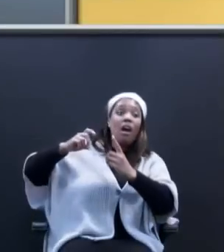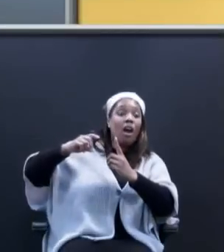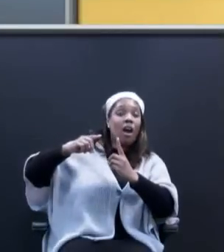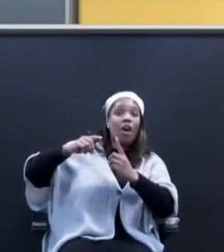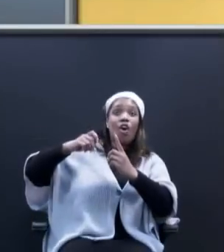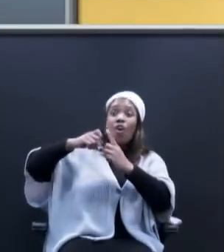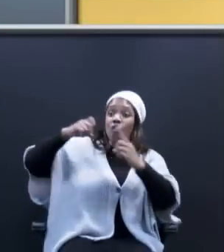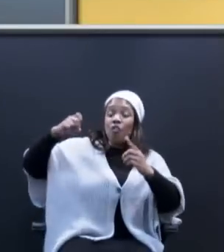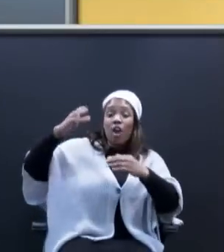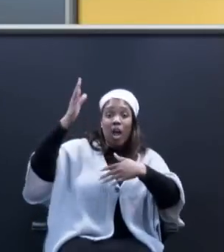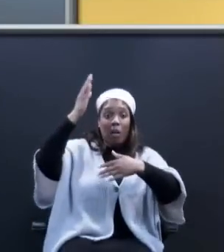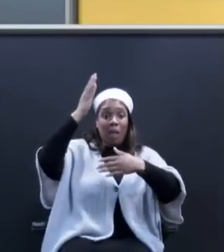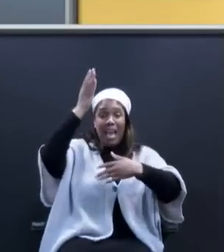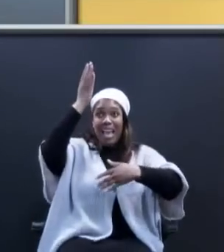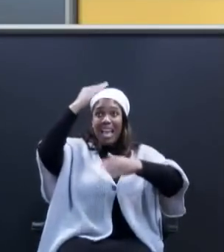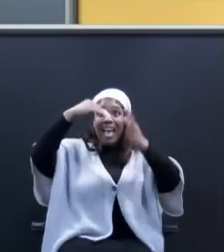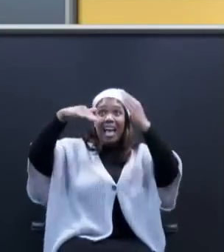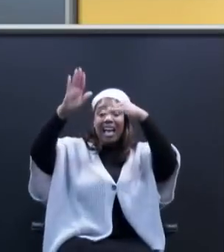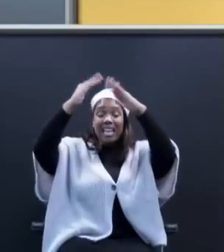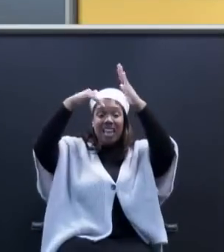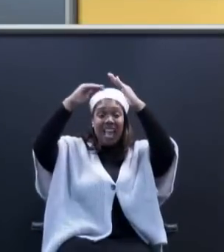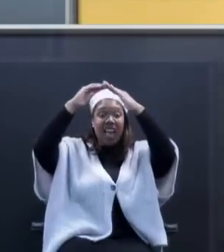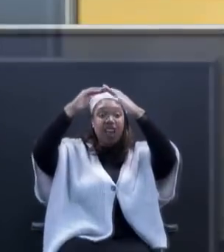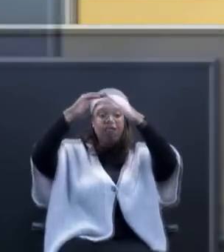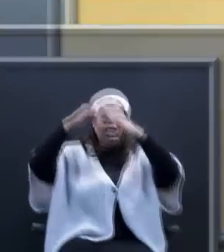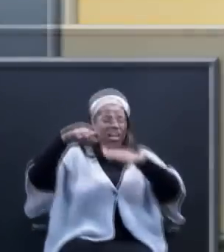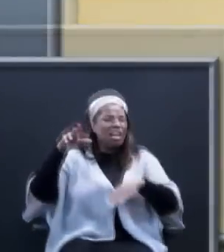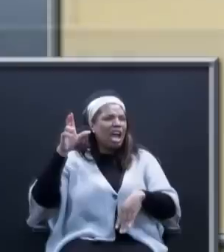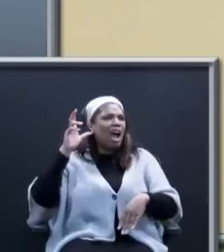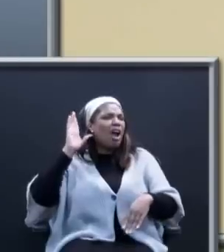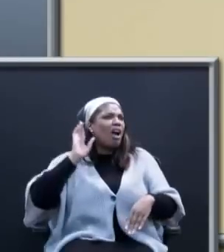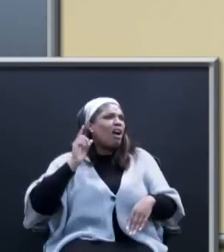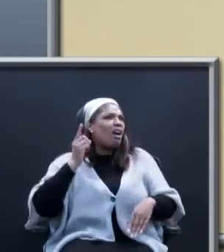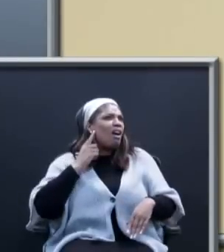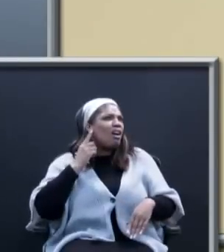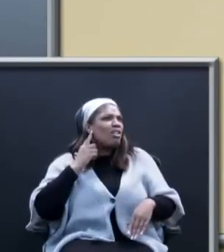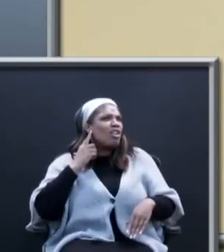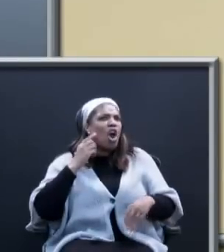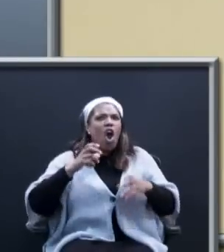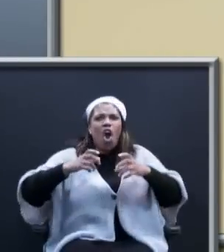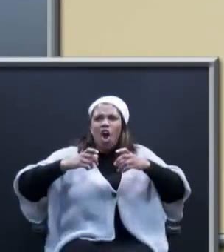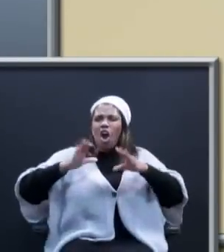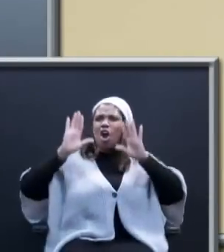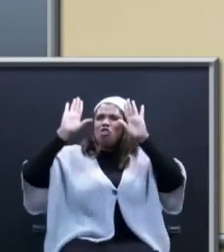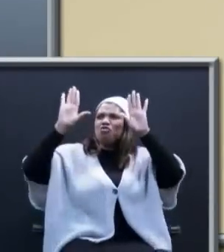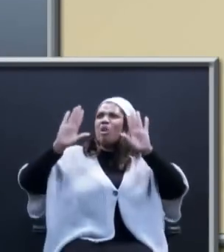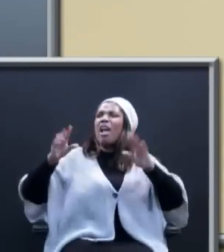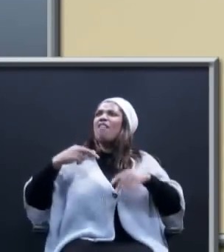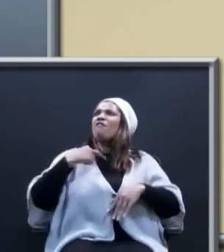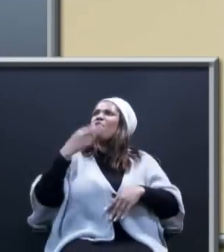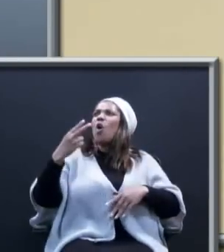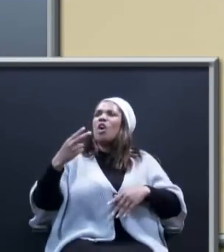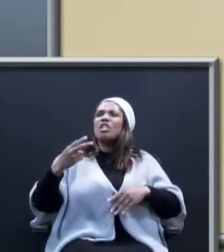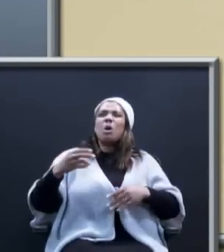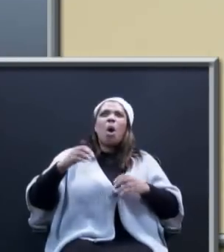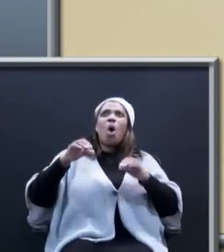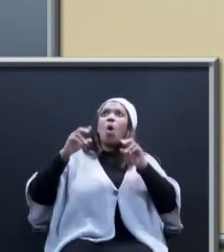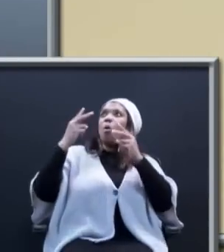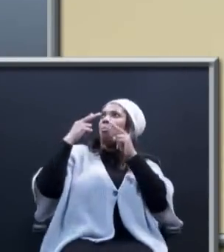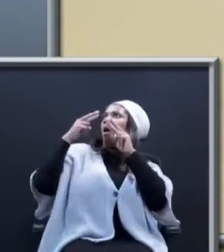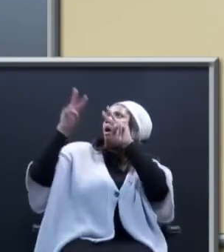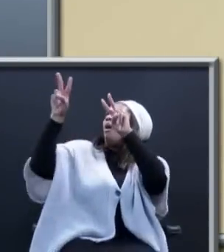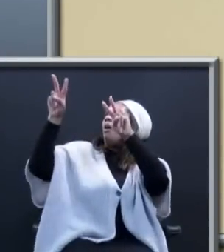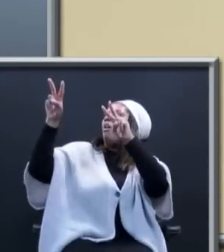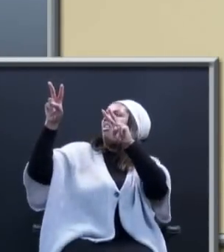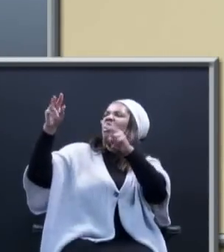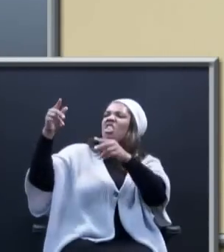your place in, by the way. But go ahead and read. And I heard a great voice out of heaven saying, behold, the tabernacle of God is with men,